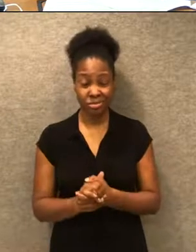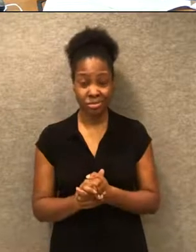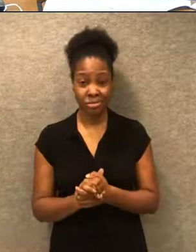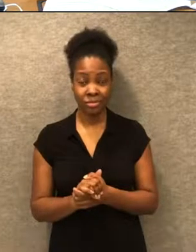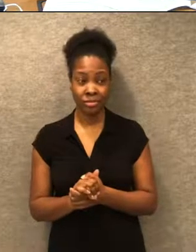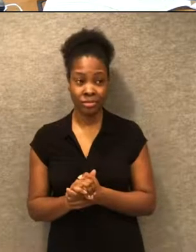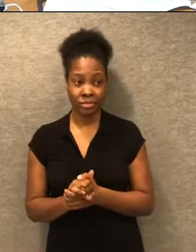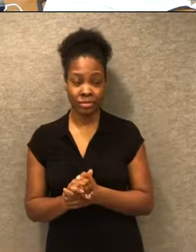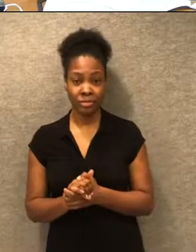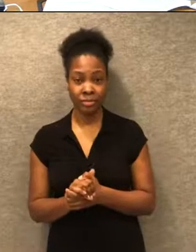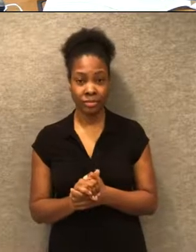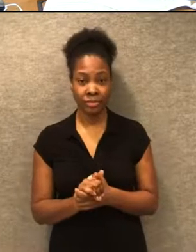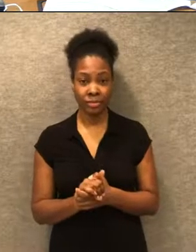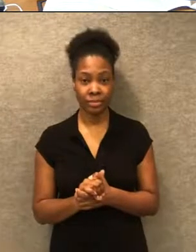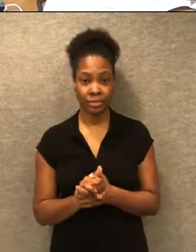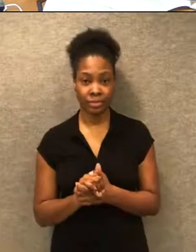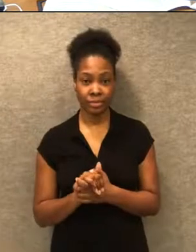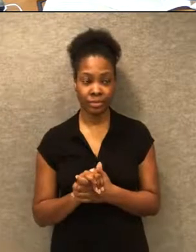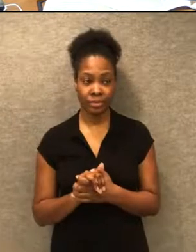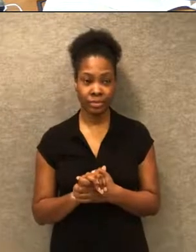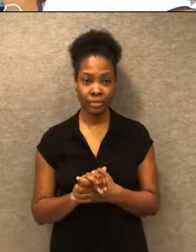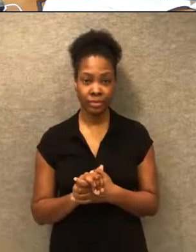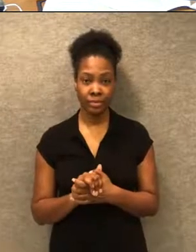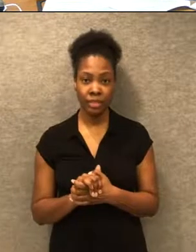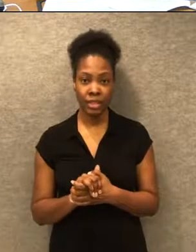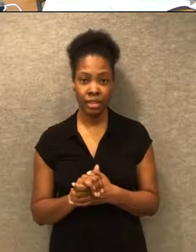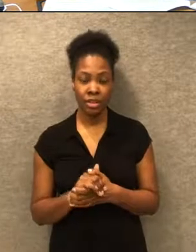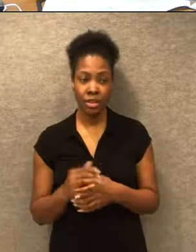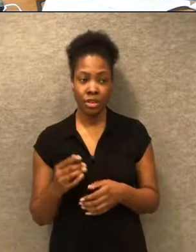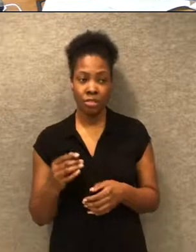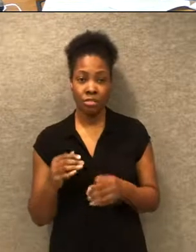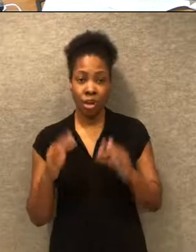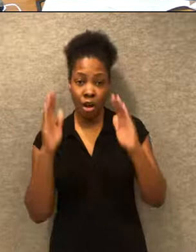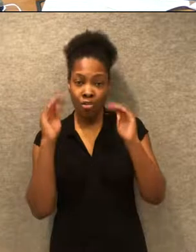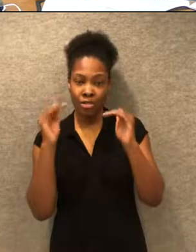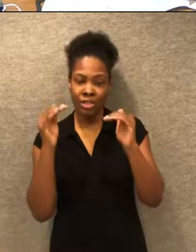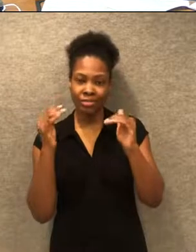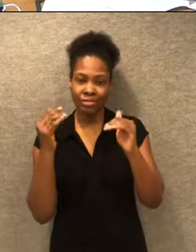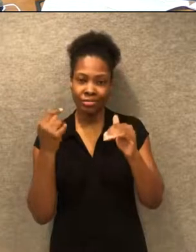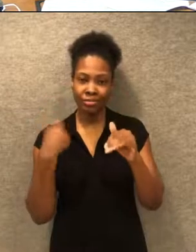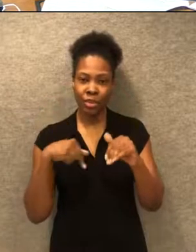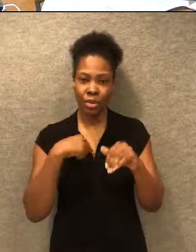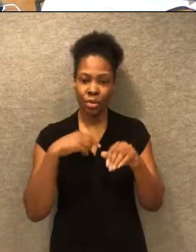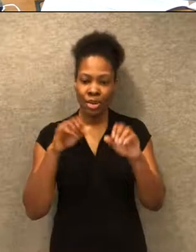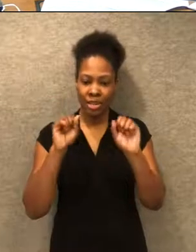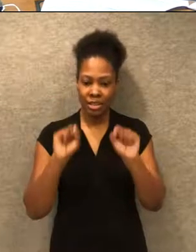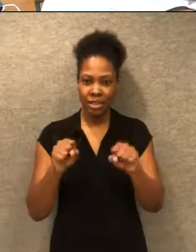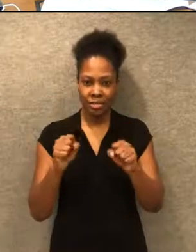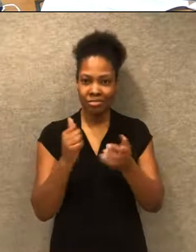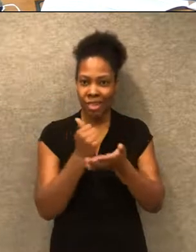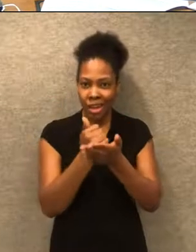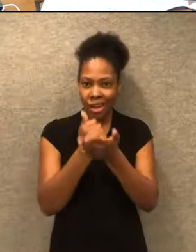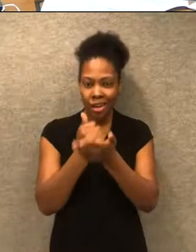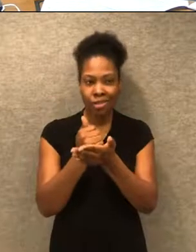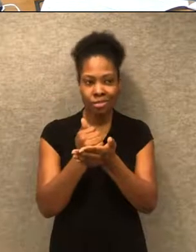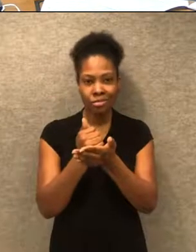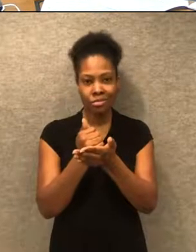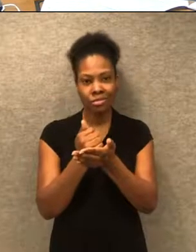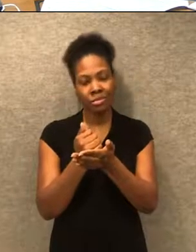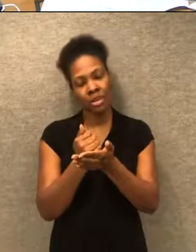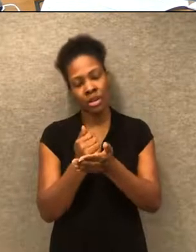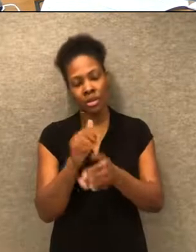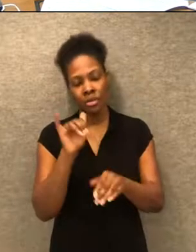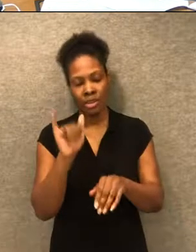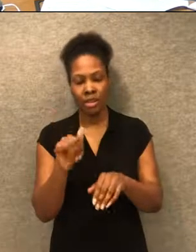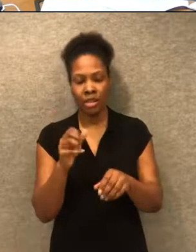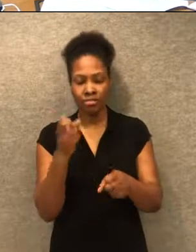compatible to what they're supposed to be, and hopefully that we can bring some closure to the problem that the lady